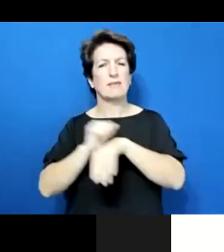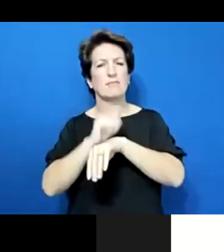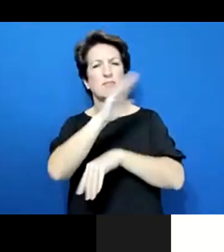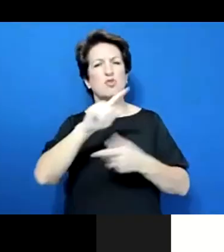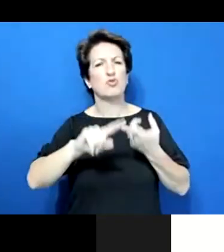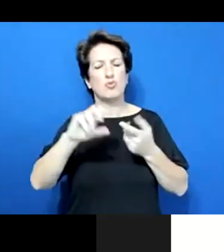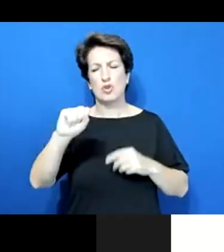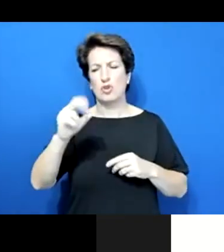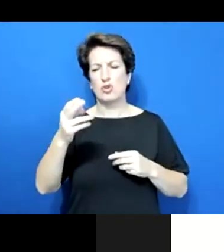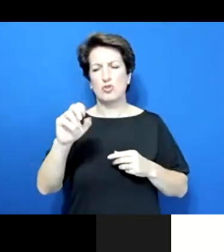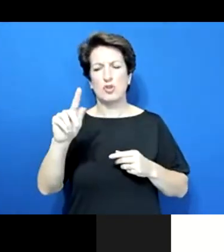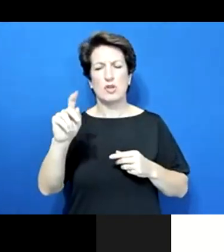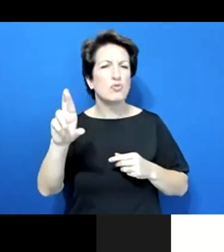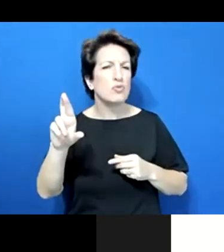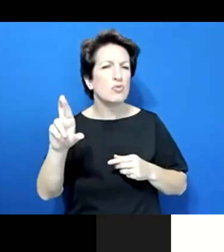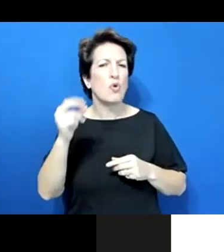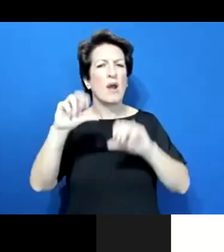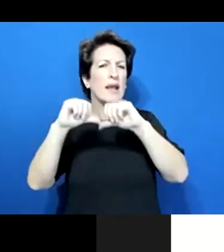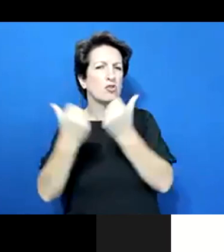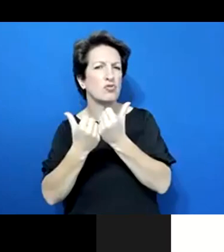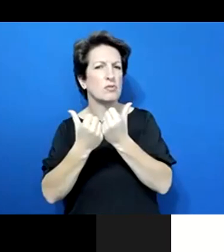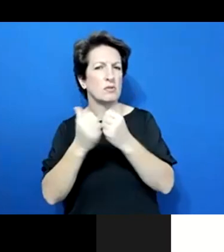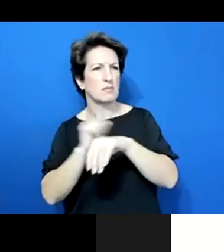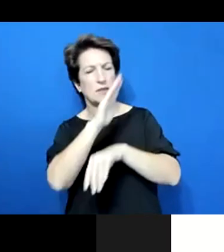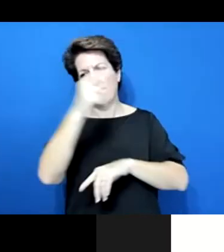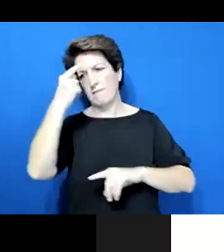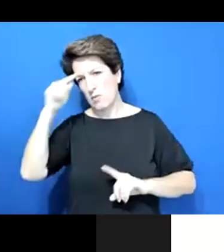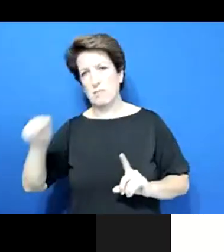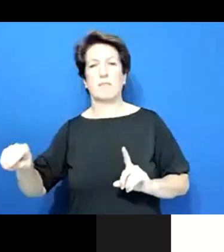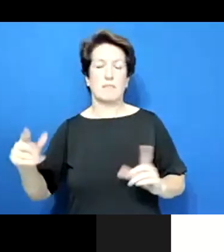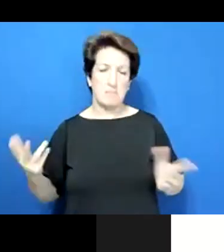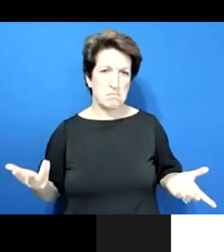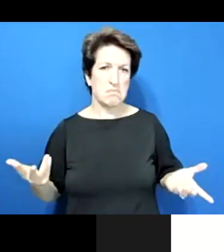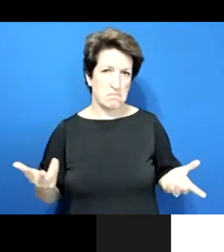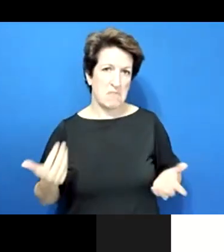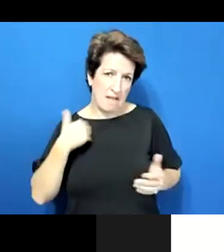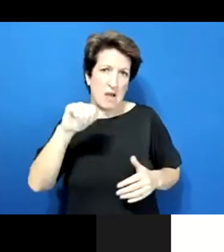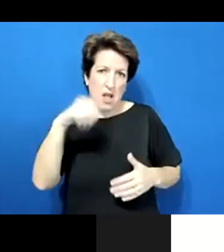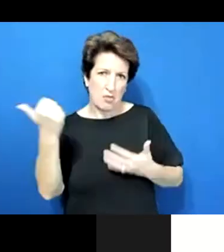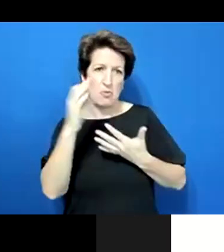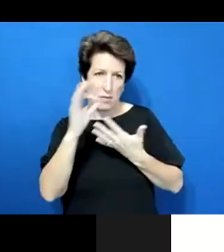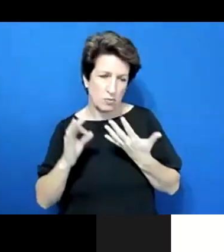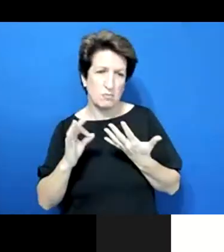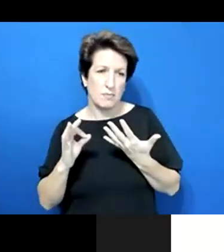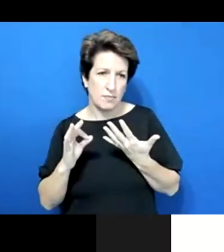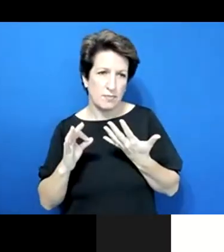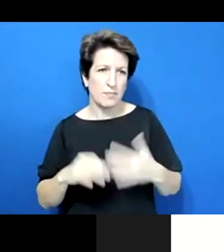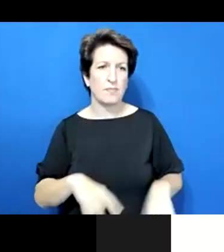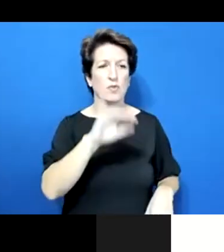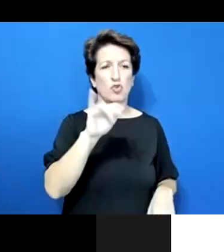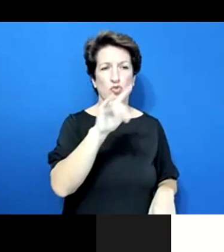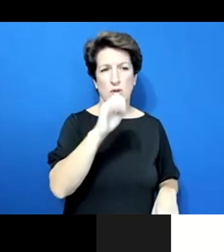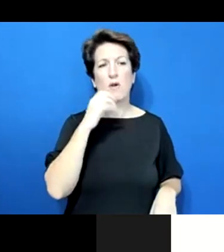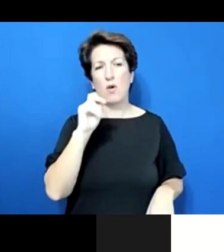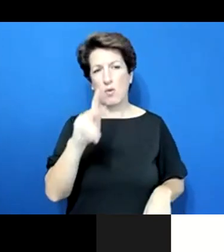one way that someone without computer access can get access to that record. So, okay, so you said 399, they